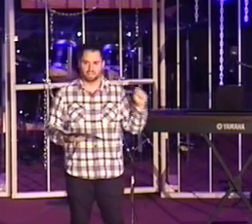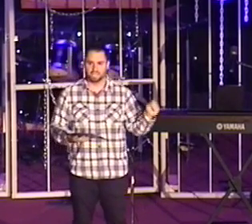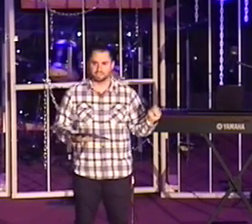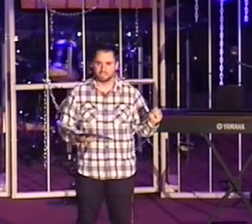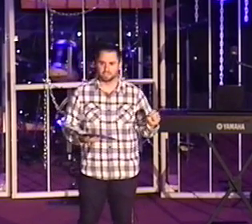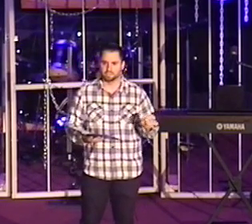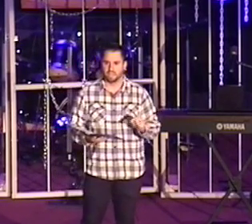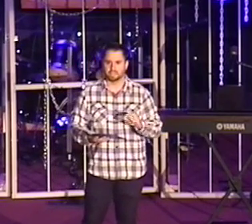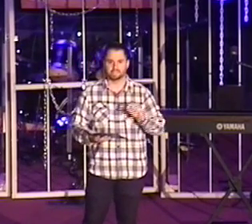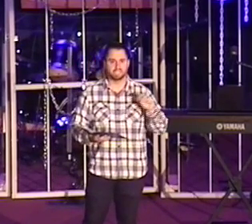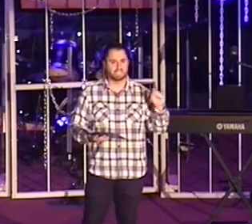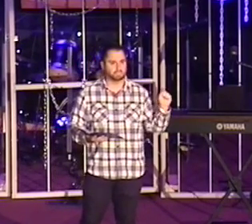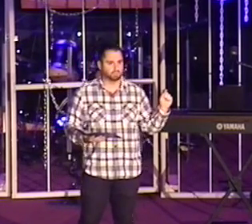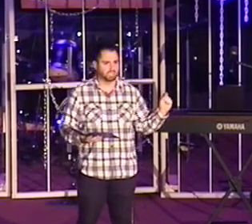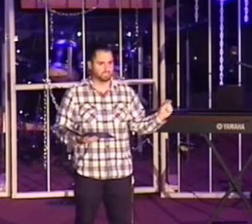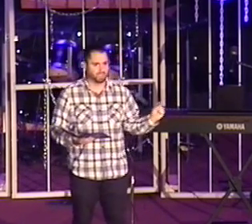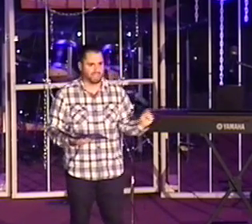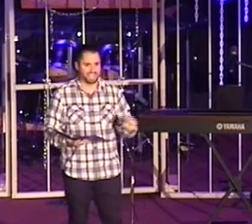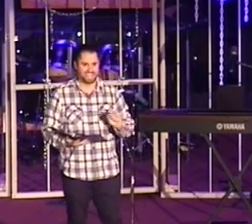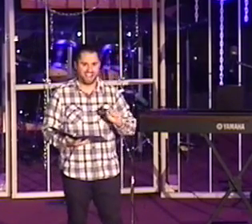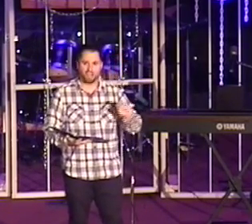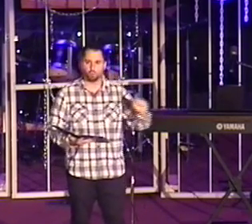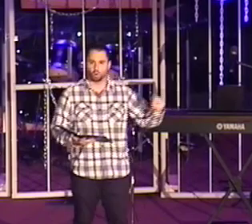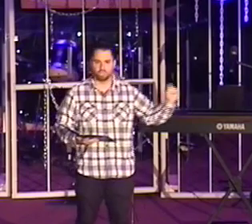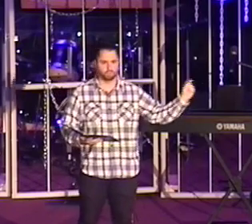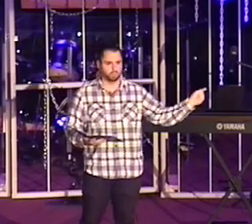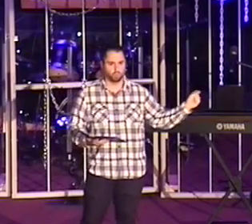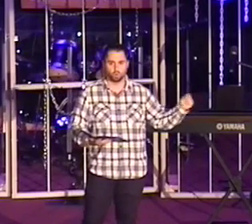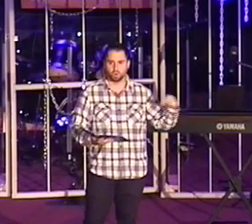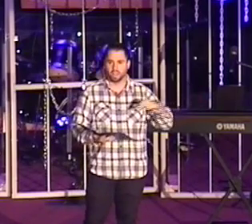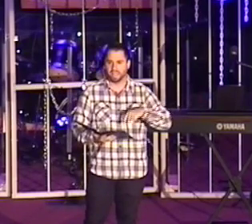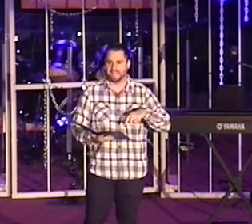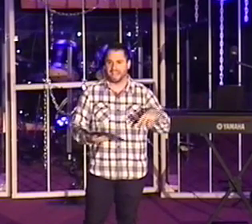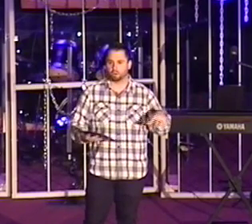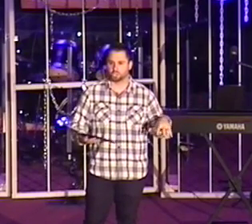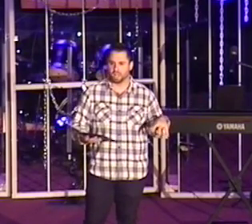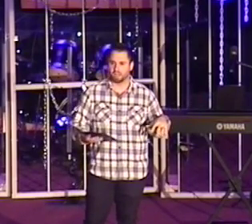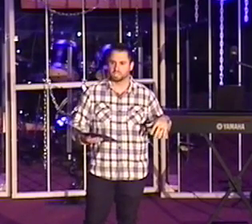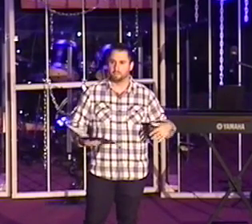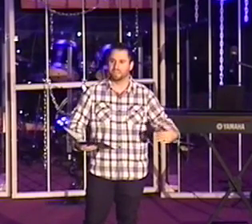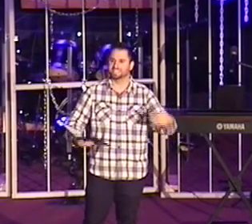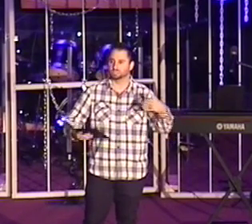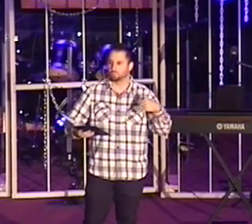that laziness and seeking to please men and not working for the Lord in